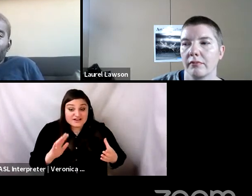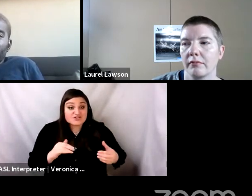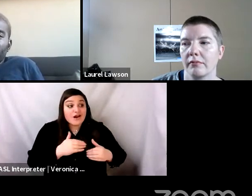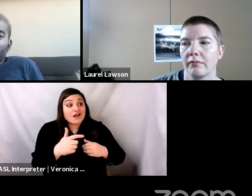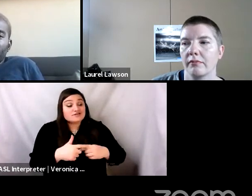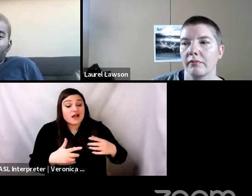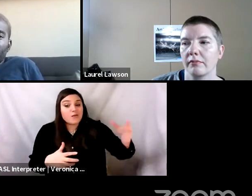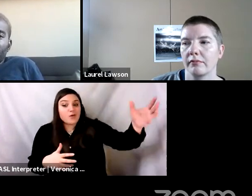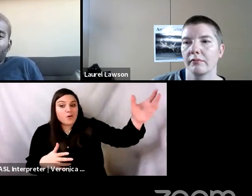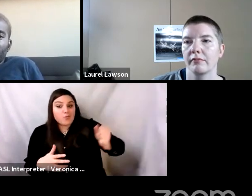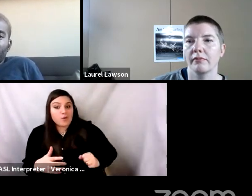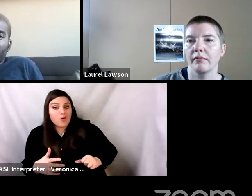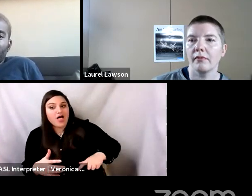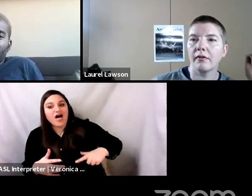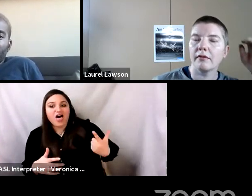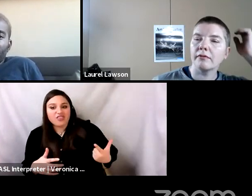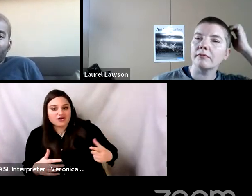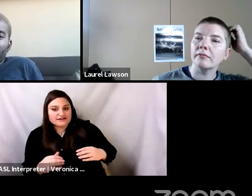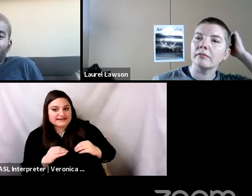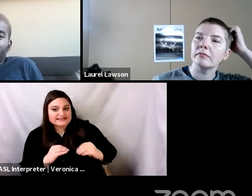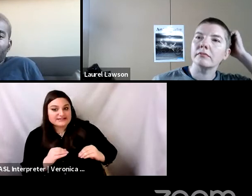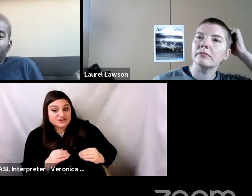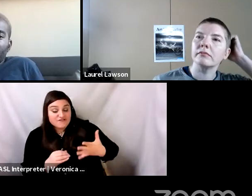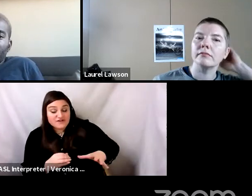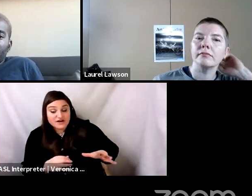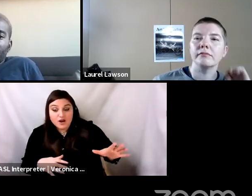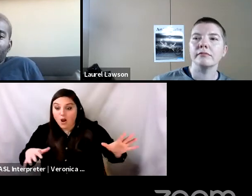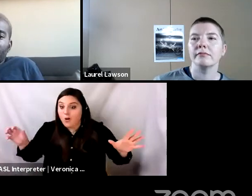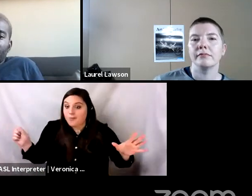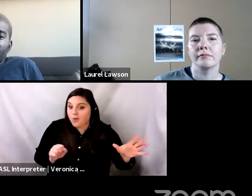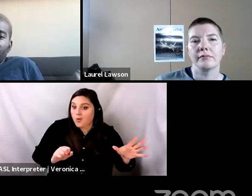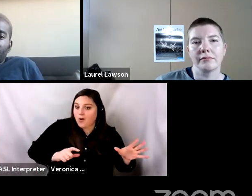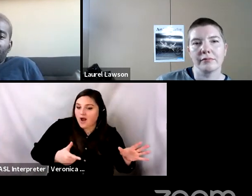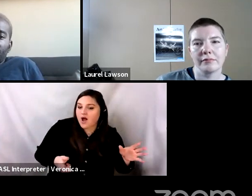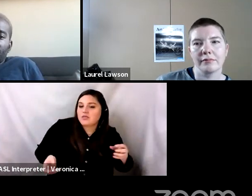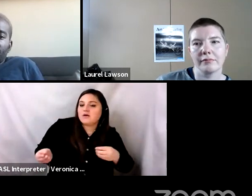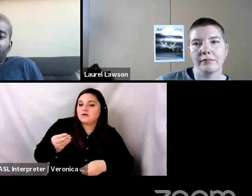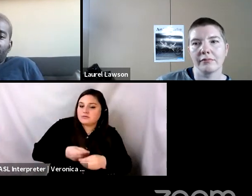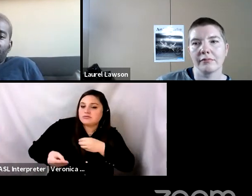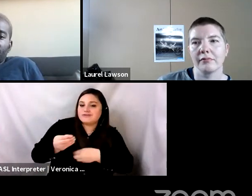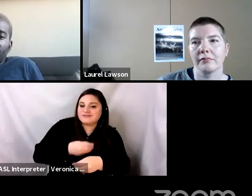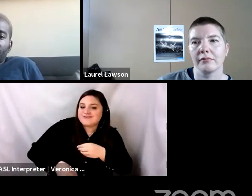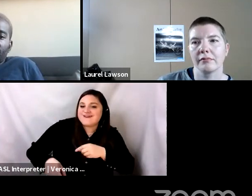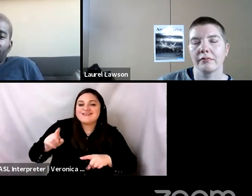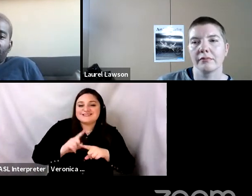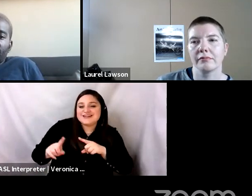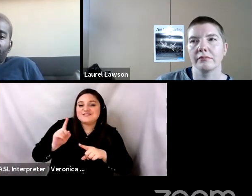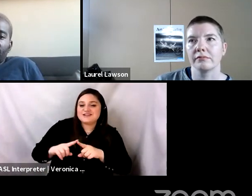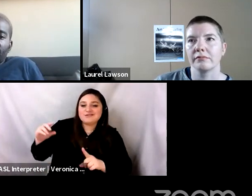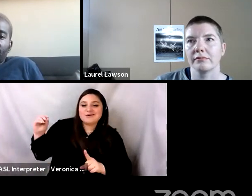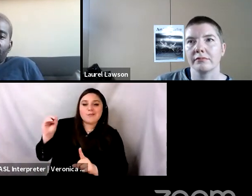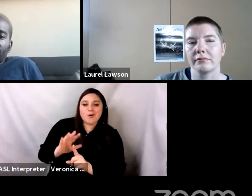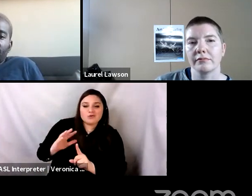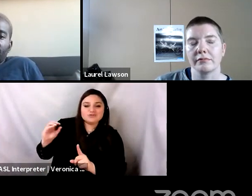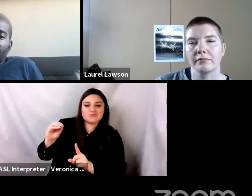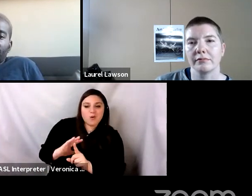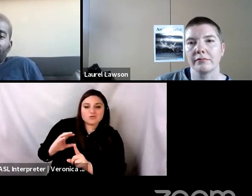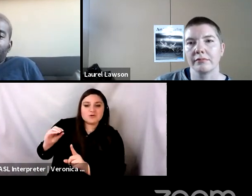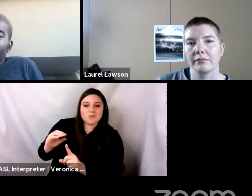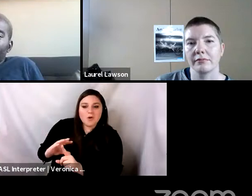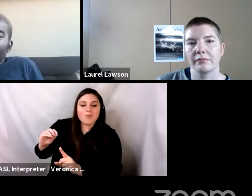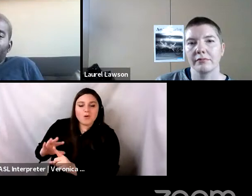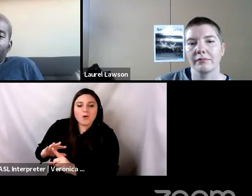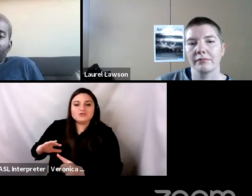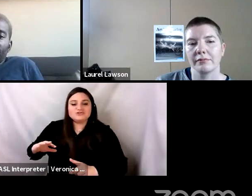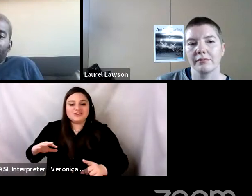yeah, like I think in that kind of like teaching and learning space, there was like a language